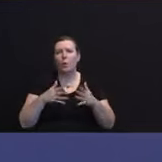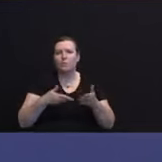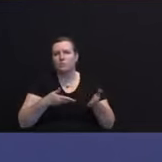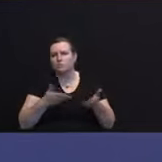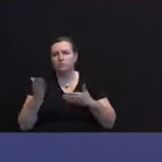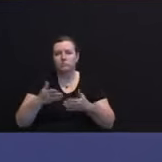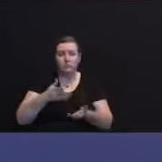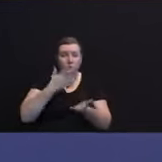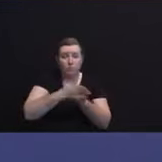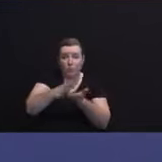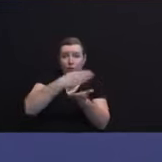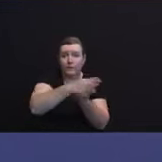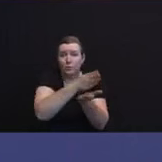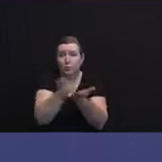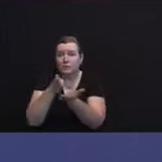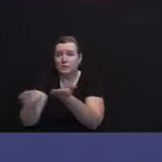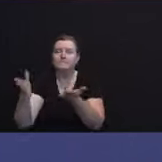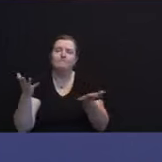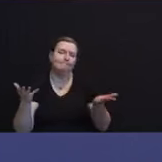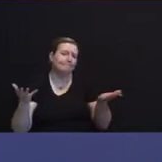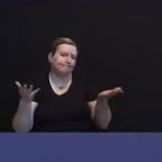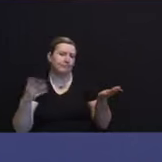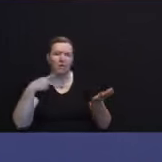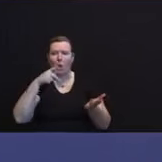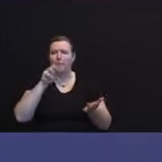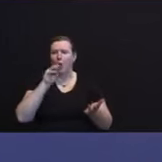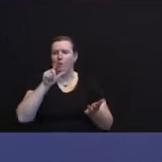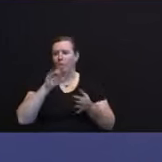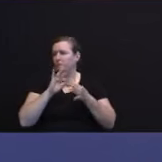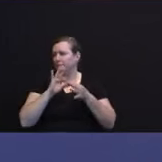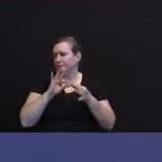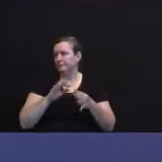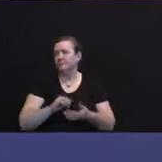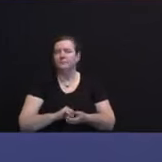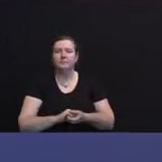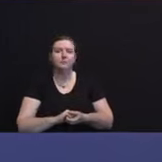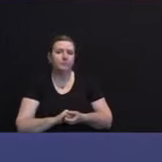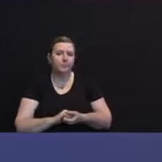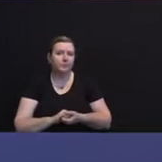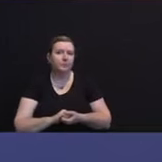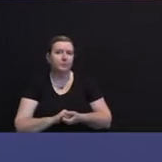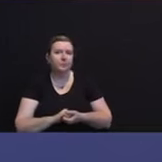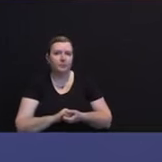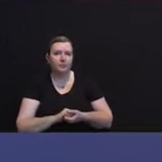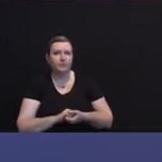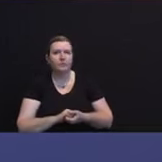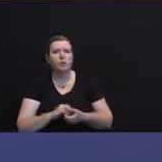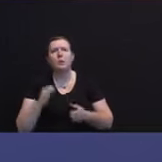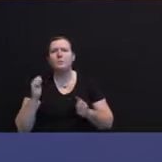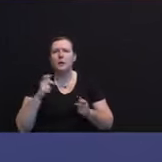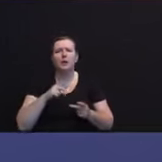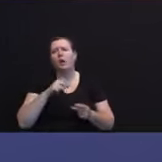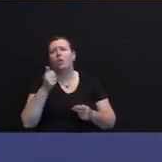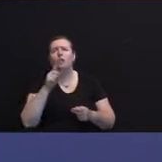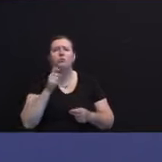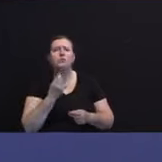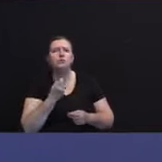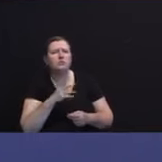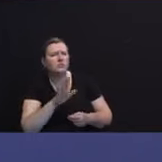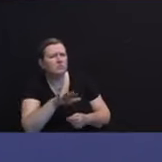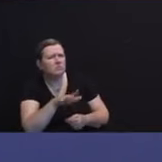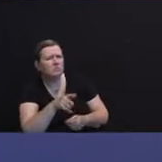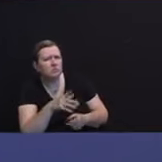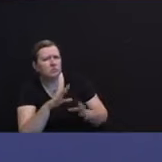No color on why on the timing on the state bank. I'll come back to you on that. Mahan helped me out on that. And I think, by the way, it's an extraordinary group. I